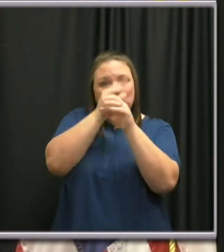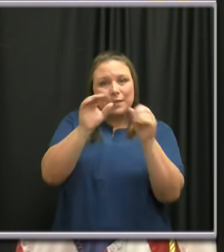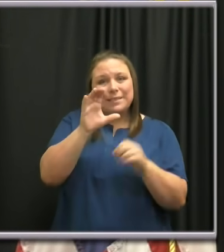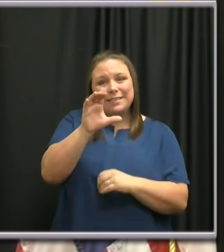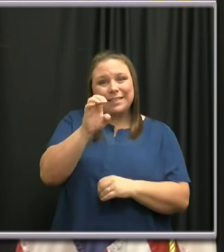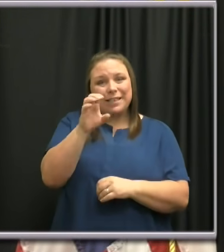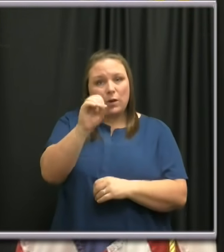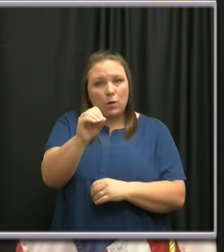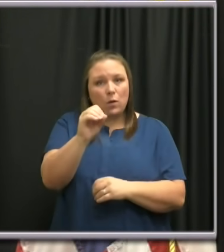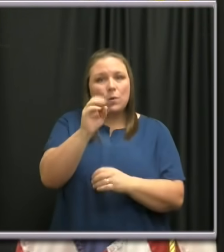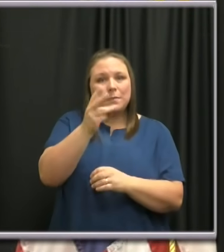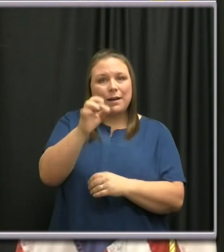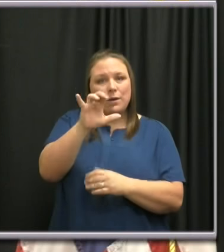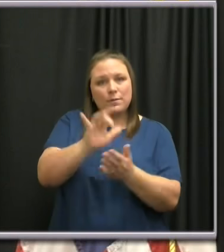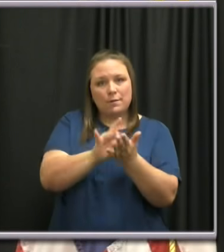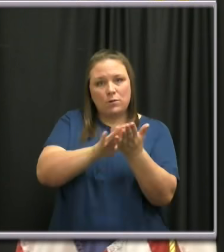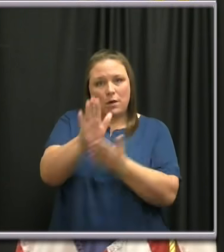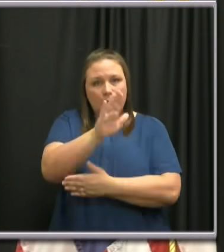Meharry Medical College.